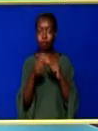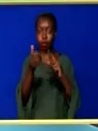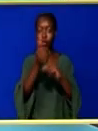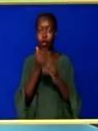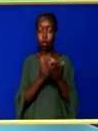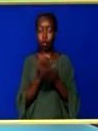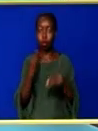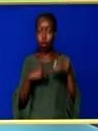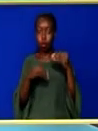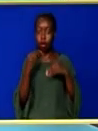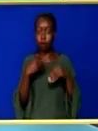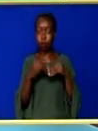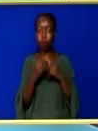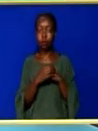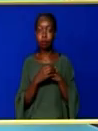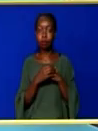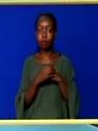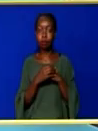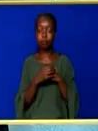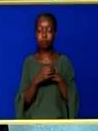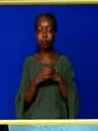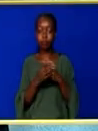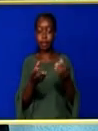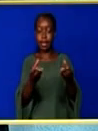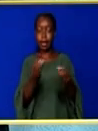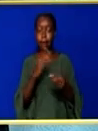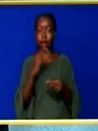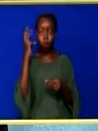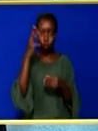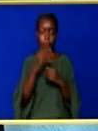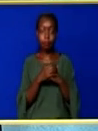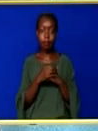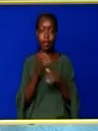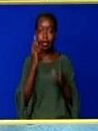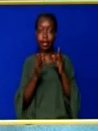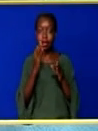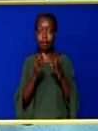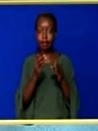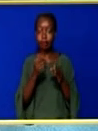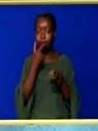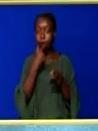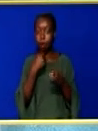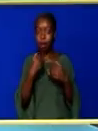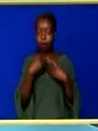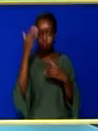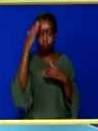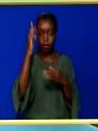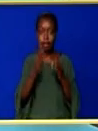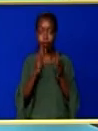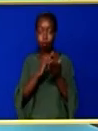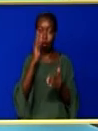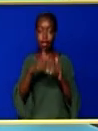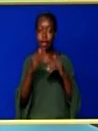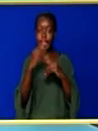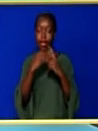or corruption, it will be revoked. Yeah, the second one is now this. The age has been discovered. You are more than 8 years of